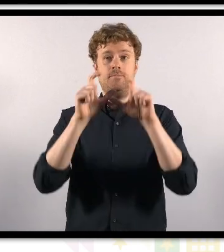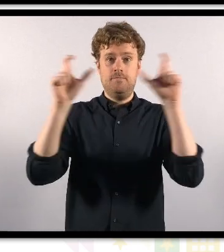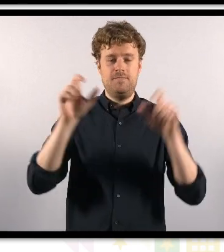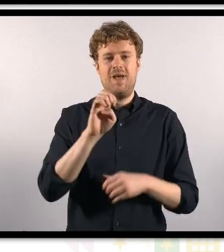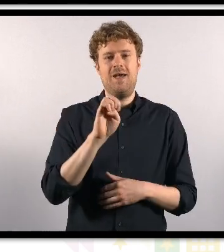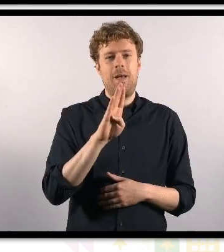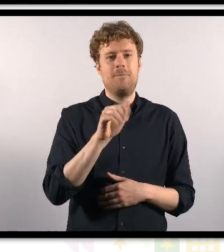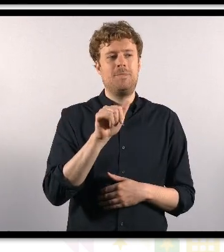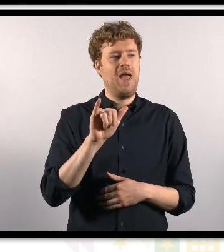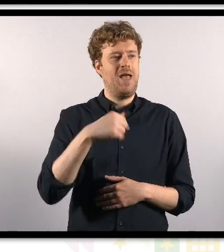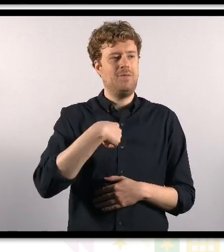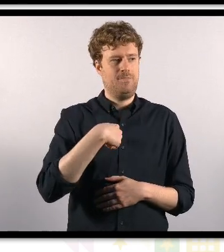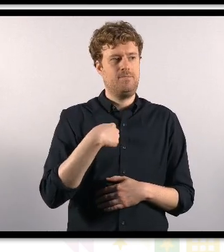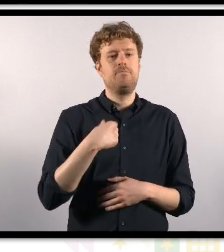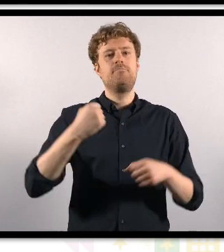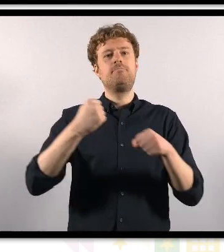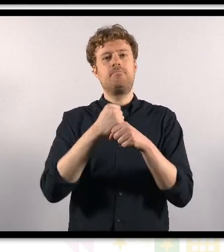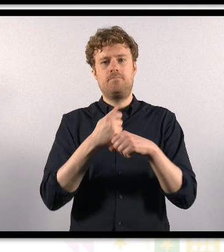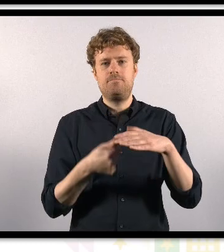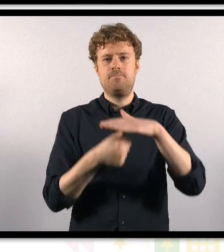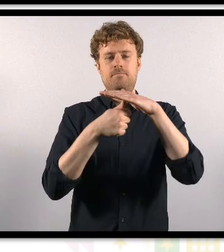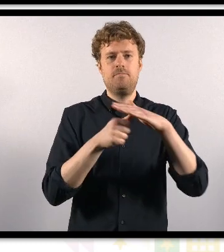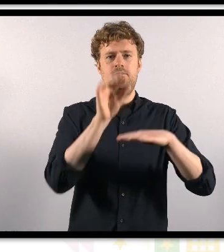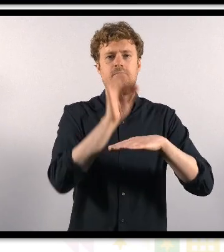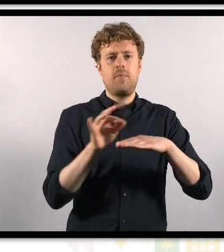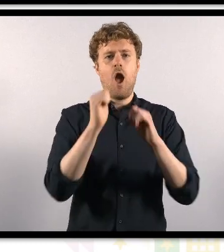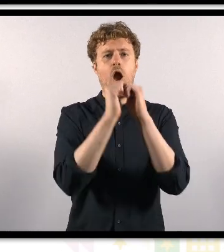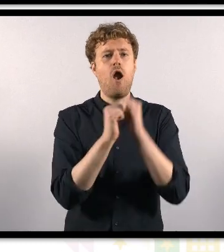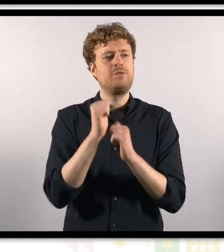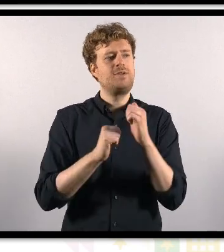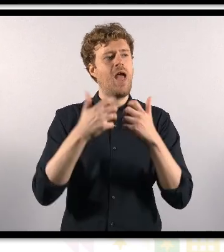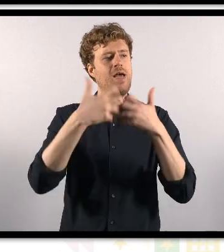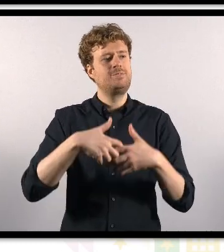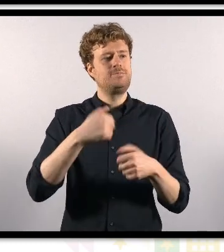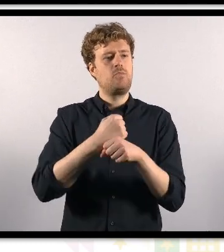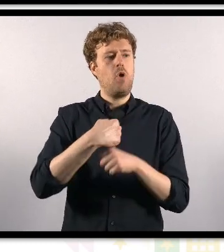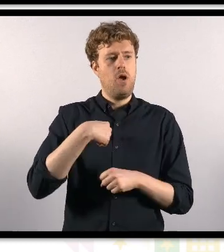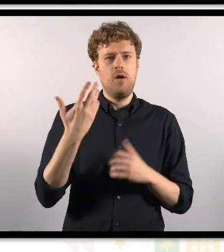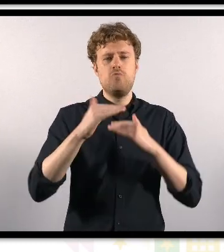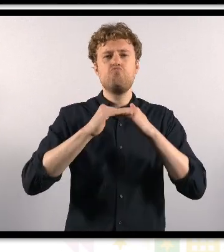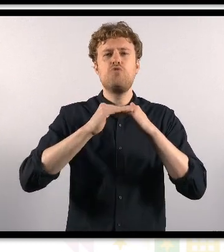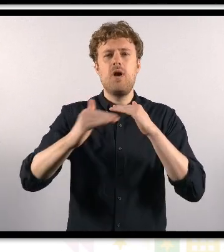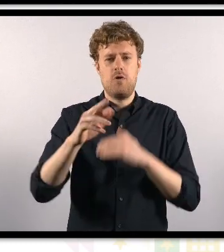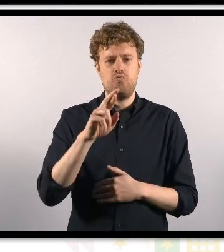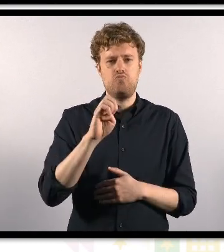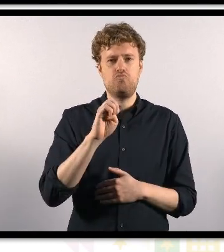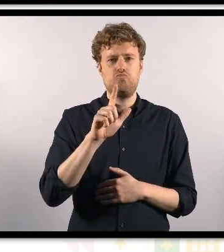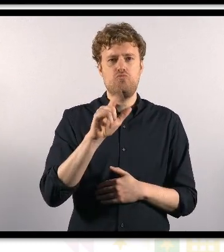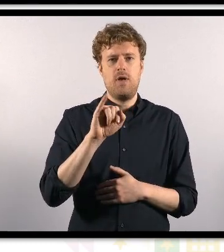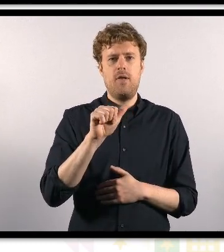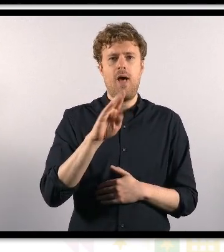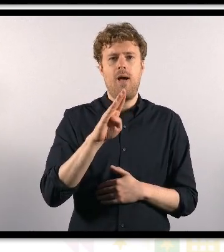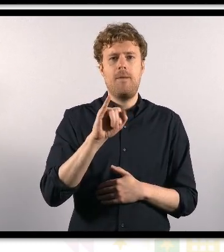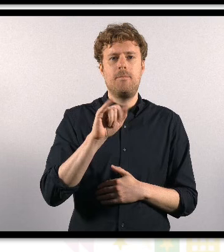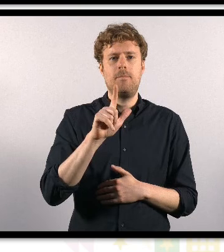are around observability, SRE, site operations. And I should say, it's been an absolute blessing for me to be with